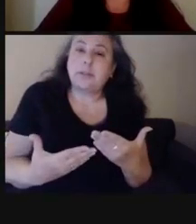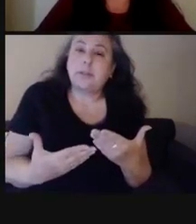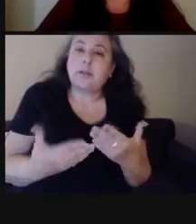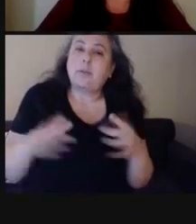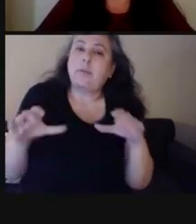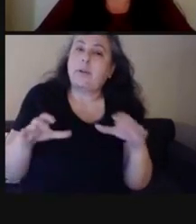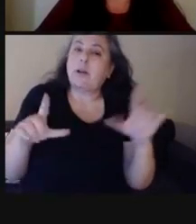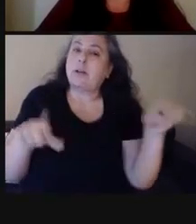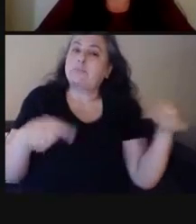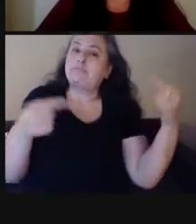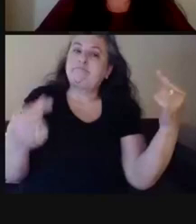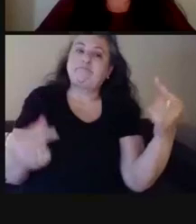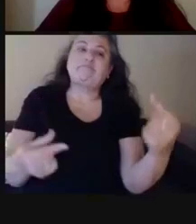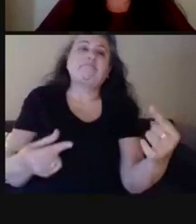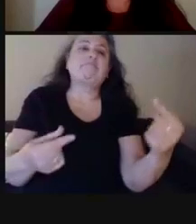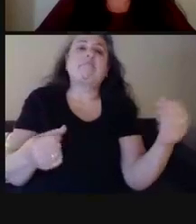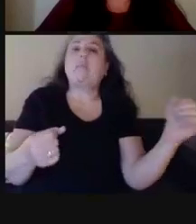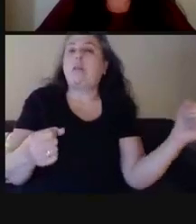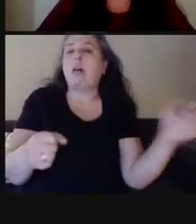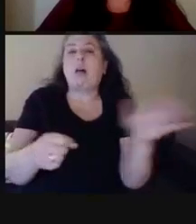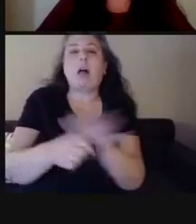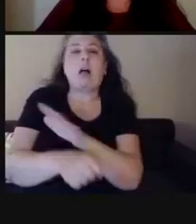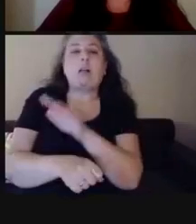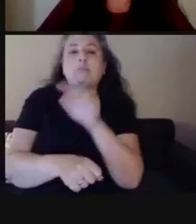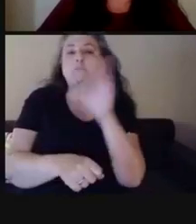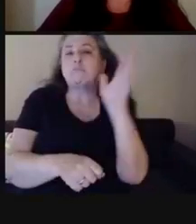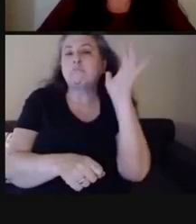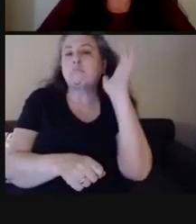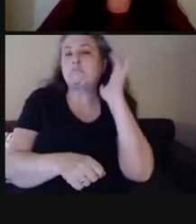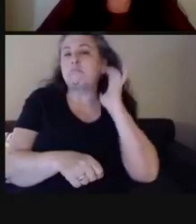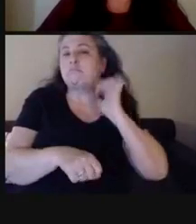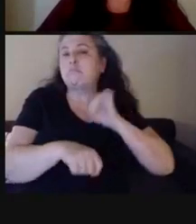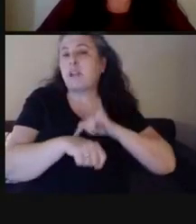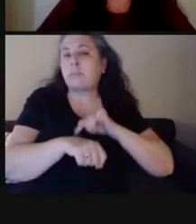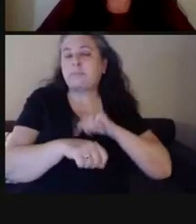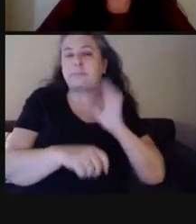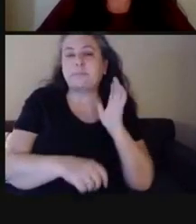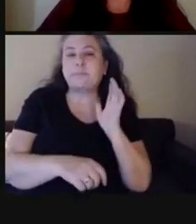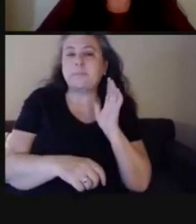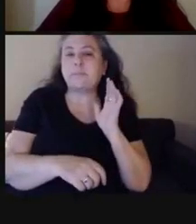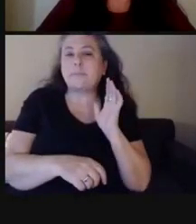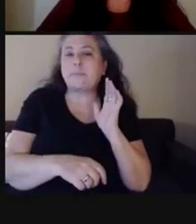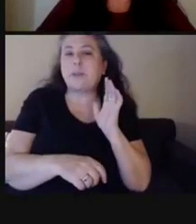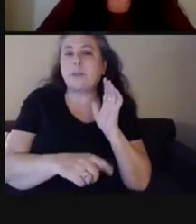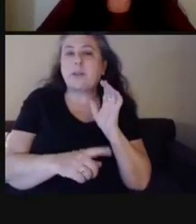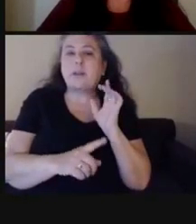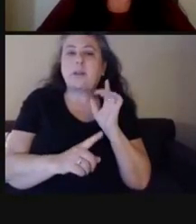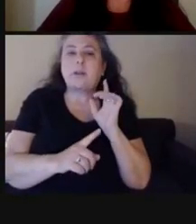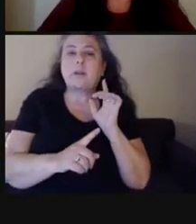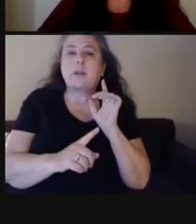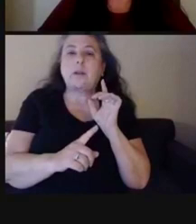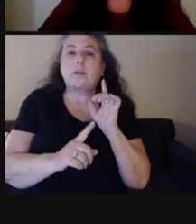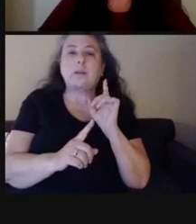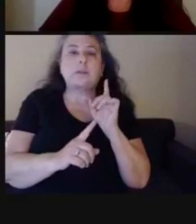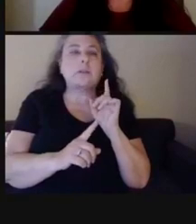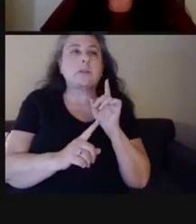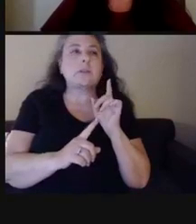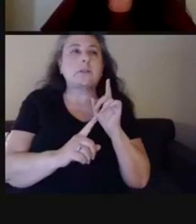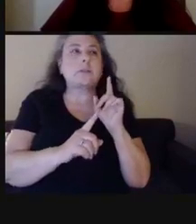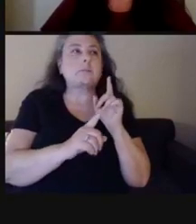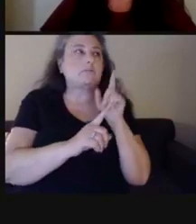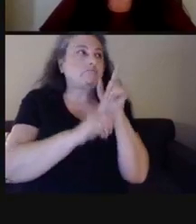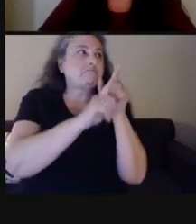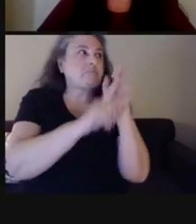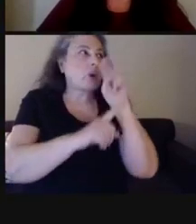time immemorial. This goes to the Northwest Pacific Coast,